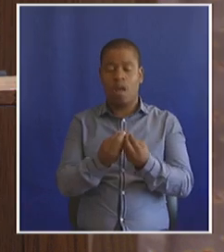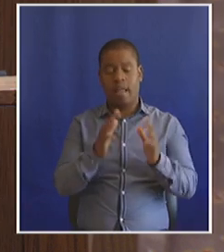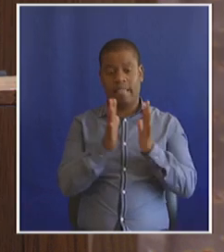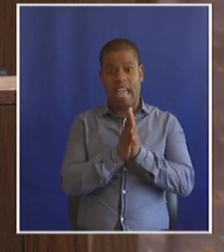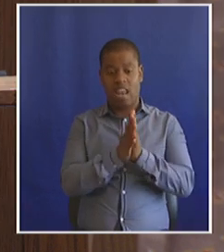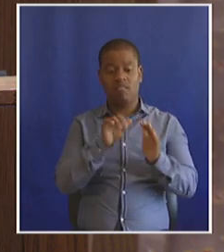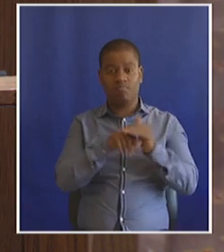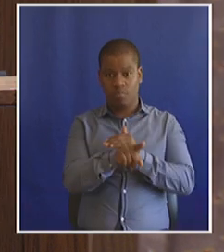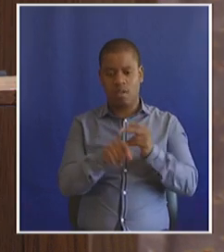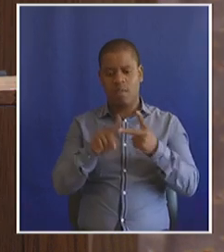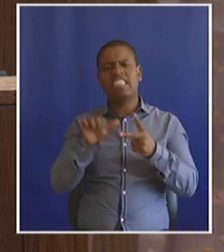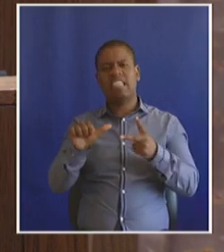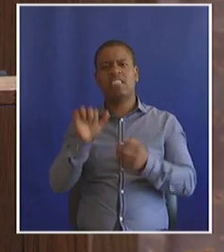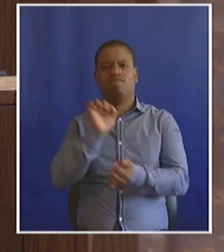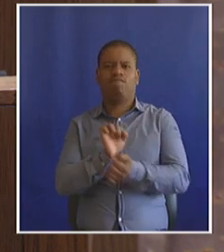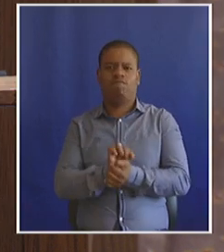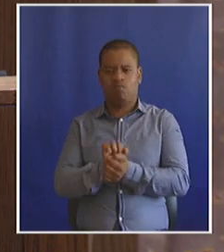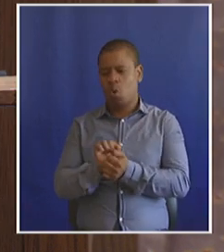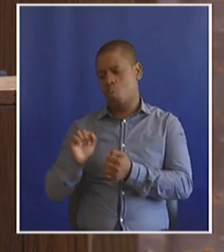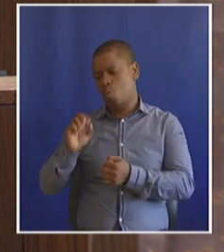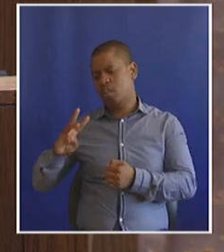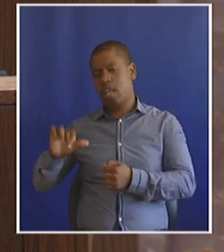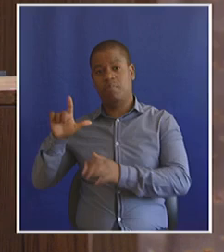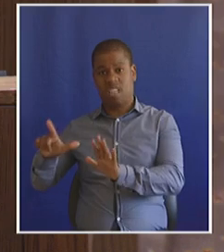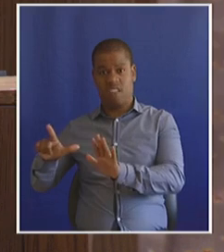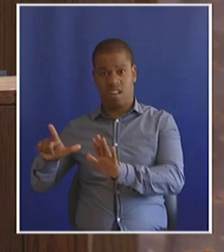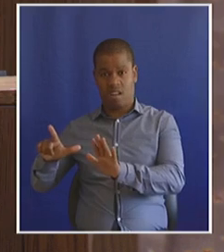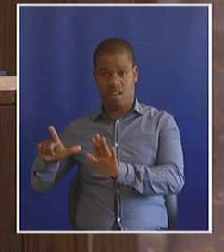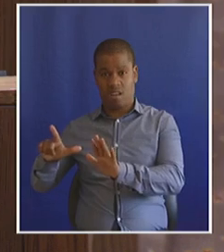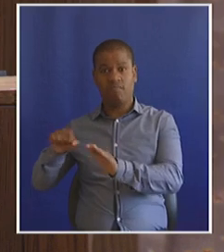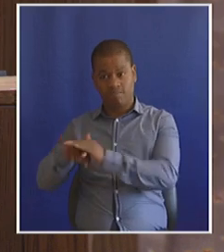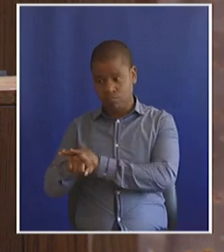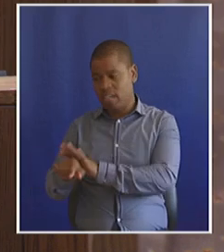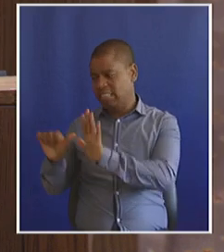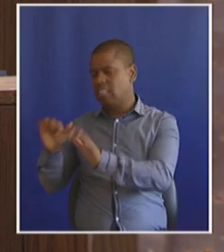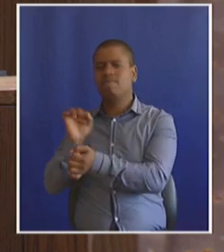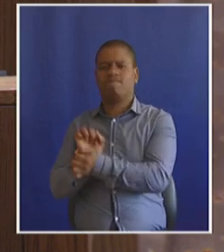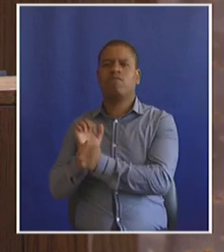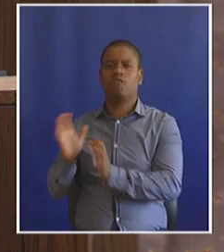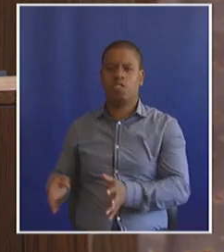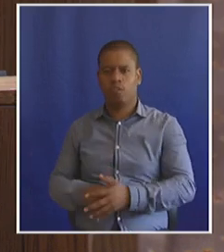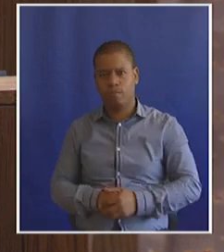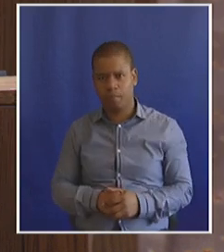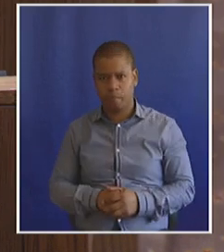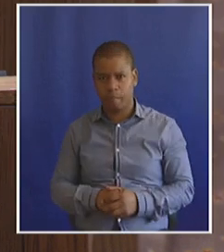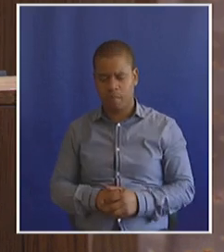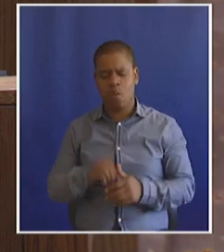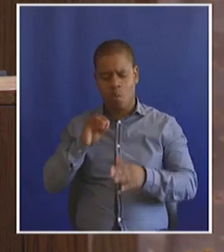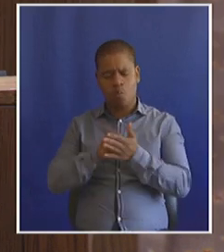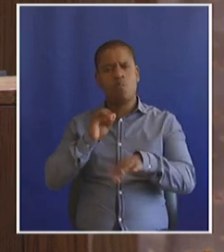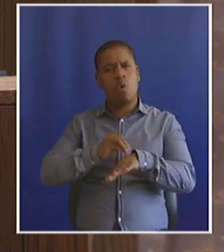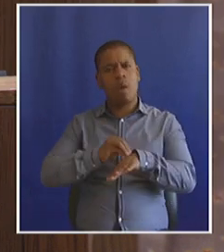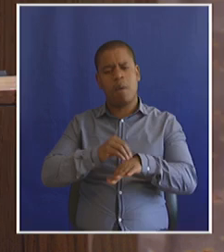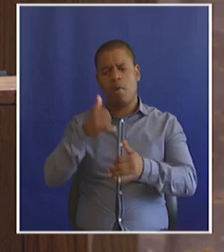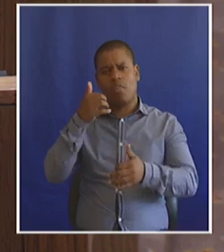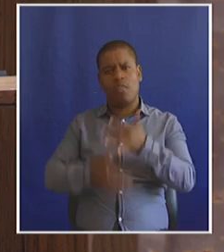and 6 rearrested. Western Cape, 7 escapes and 6 rearrests. The major challenges experienced